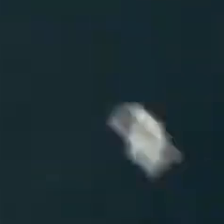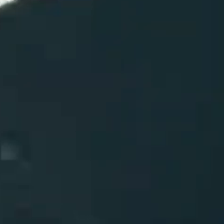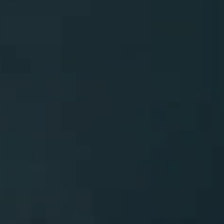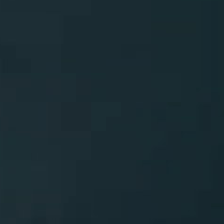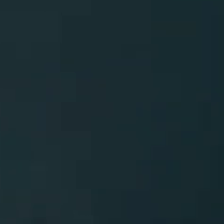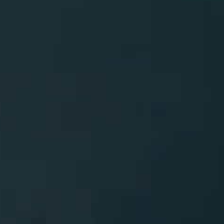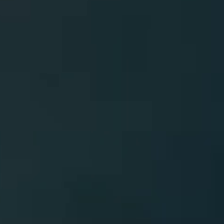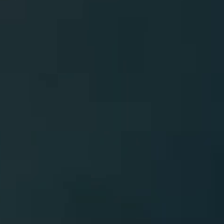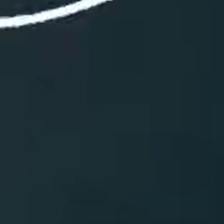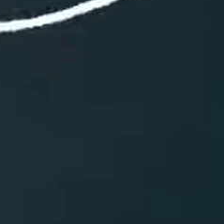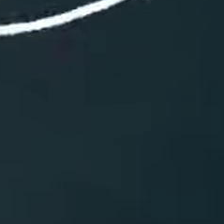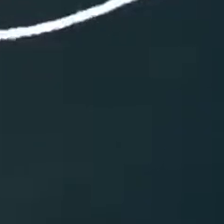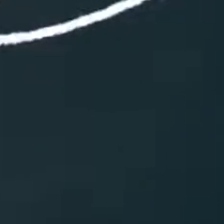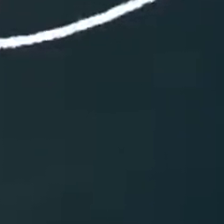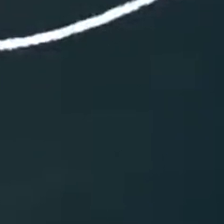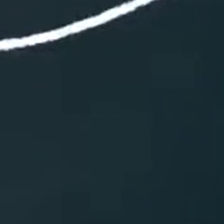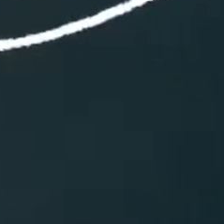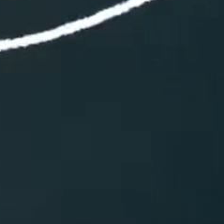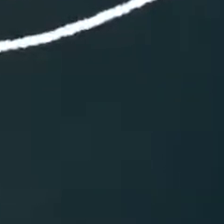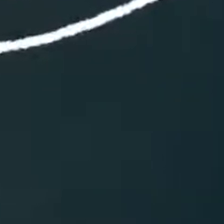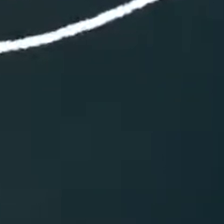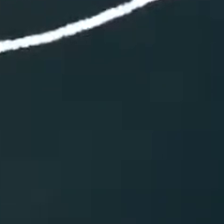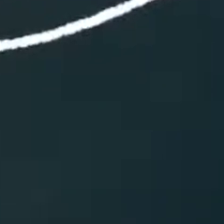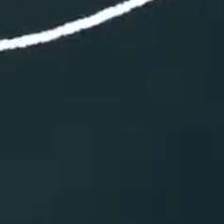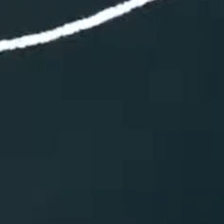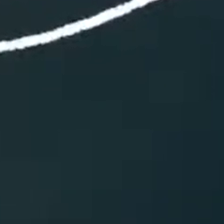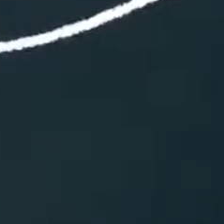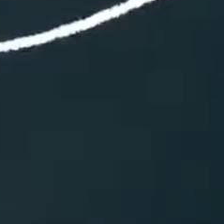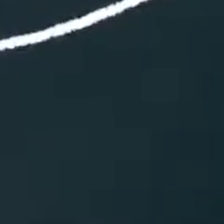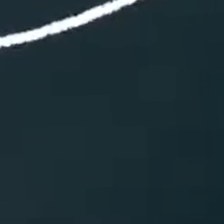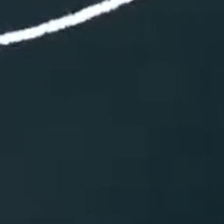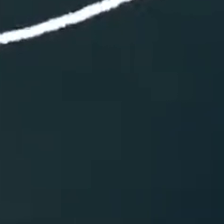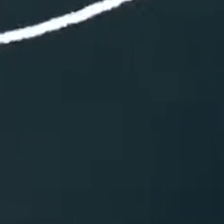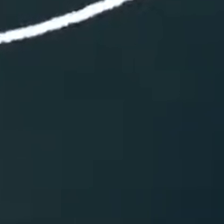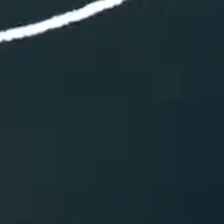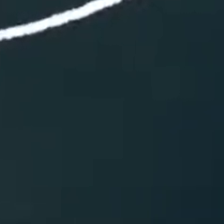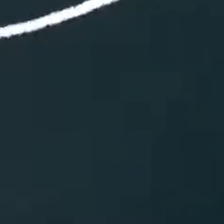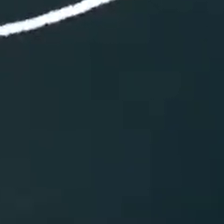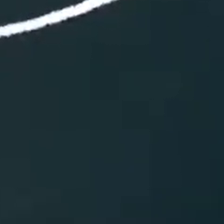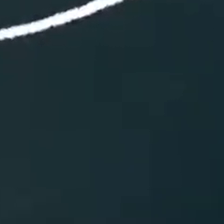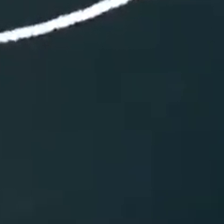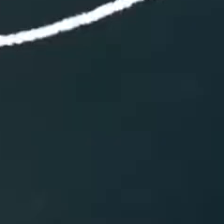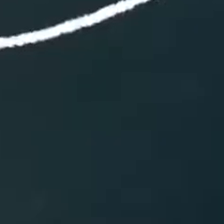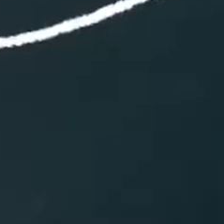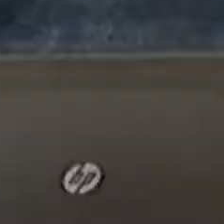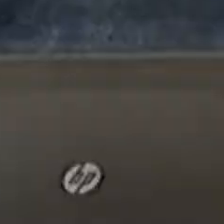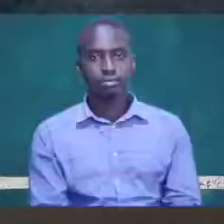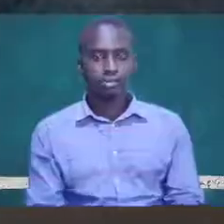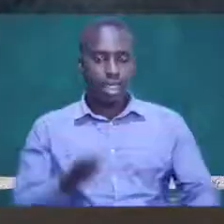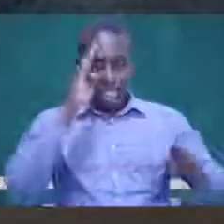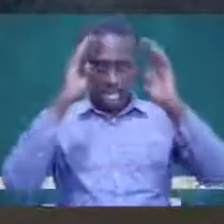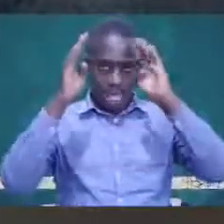Welcome to Study Time, a televised home learning program produced by Rwanda Education Board.